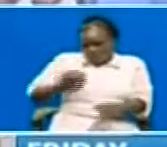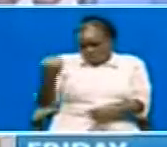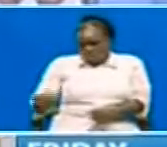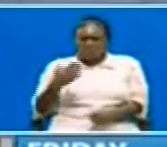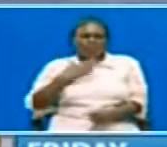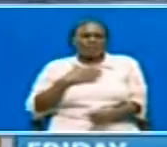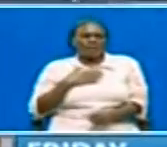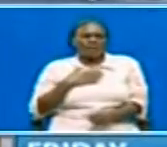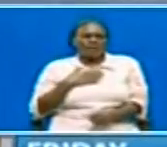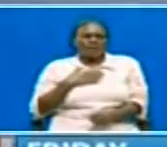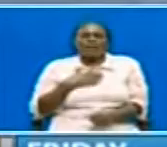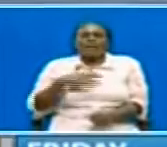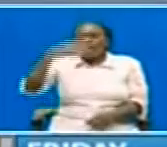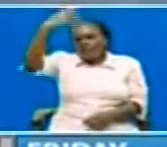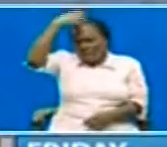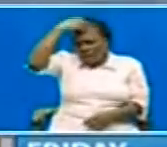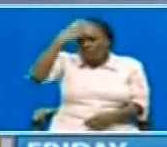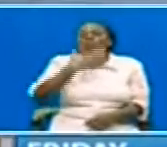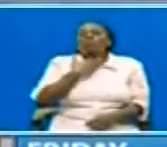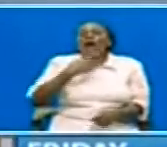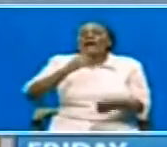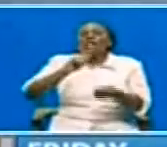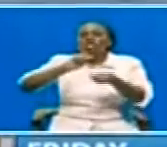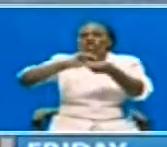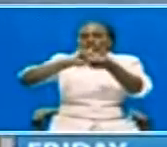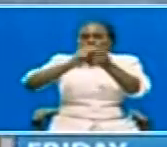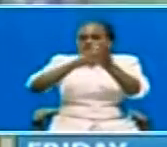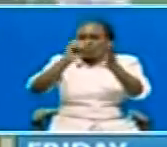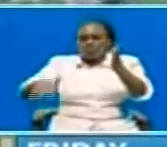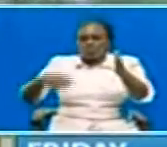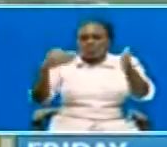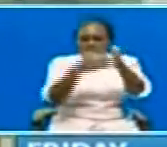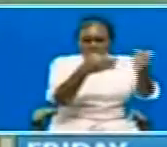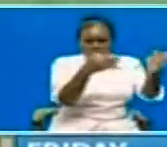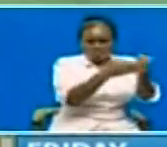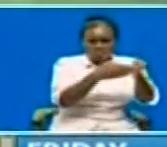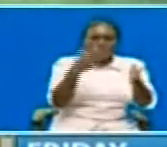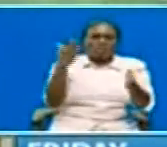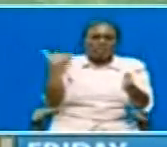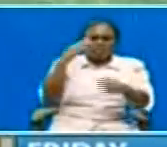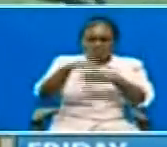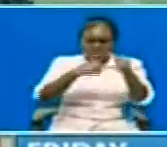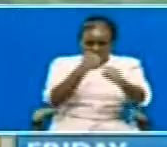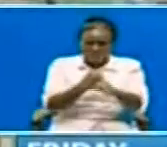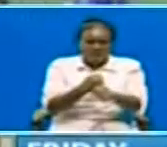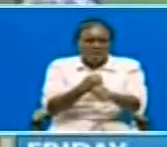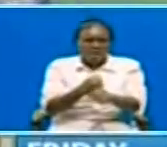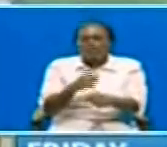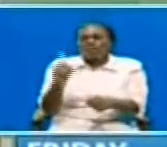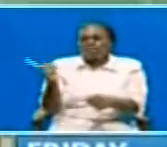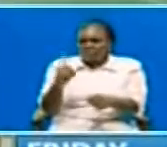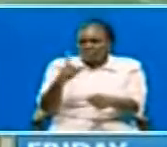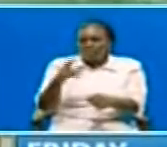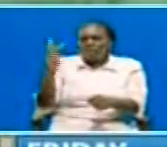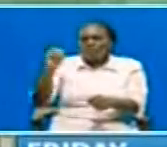mocha. Lamu residents want a reversal of the dusk to dawn curfew imposed in July last year after the brazen Peketoni